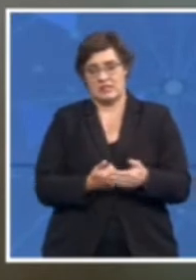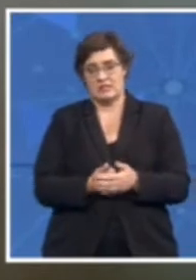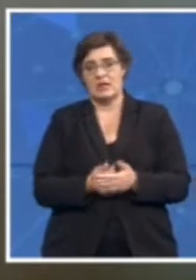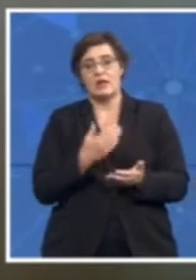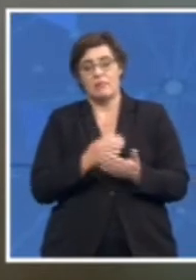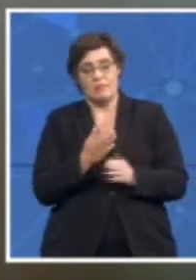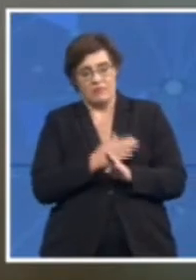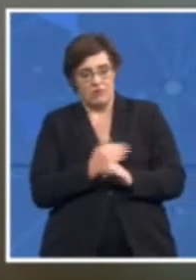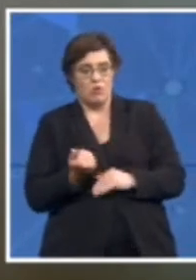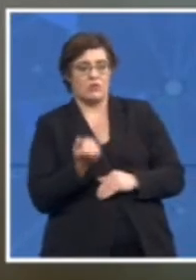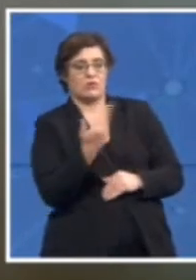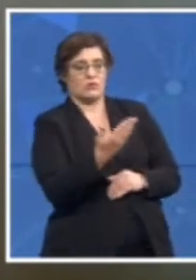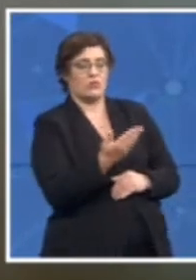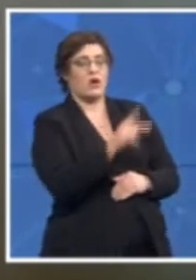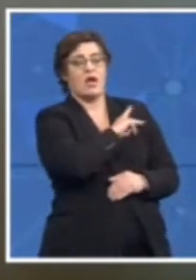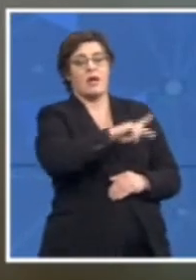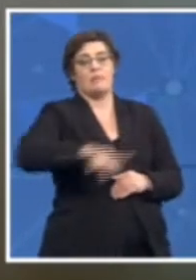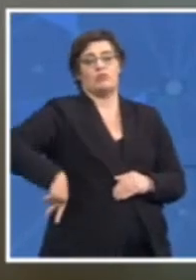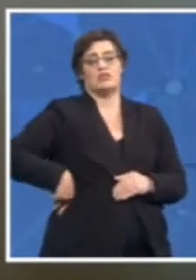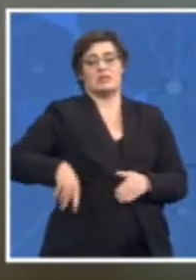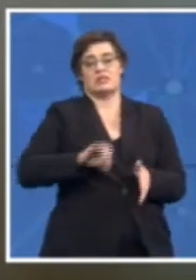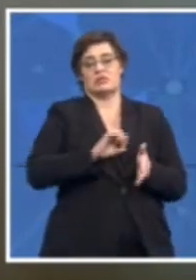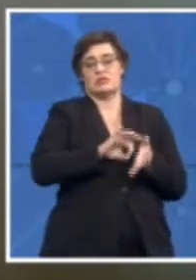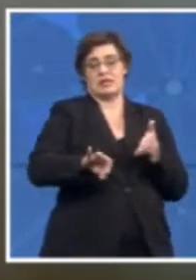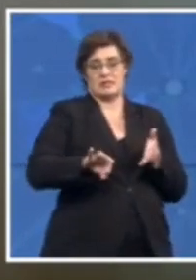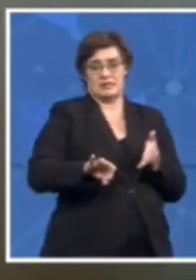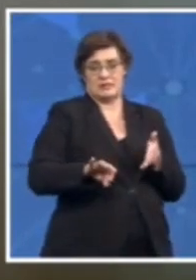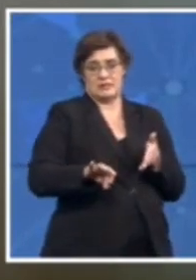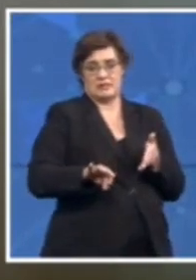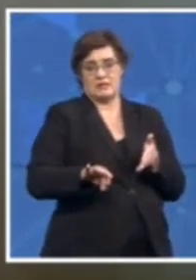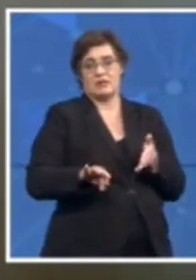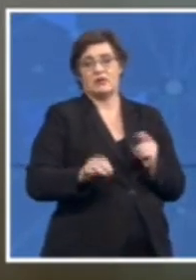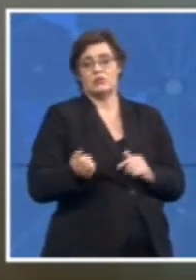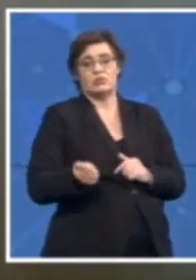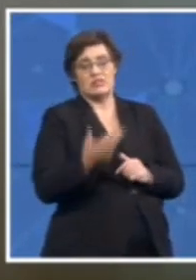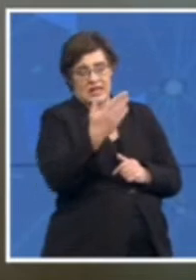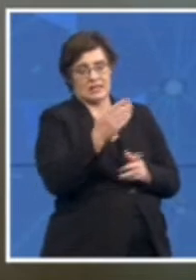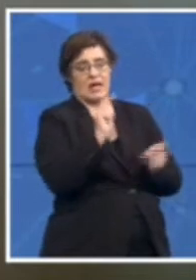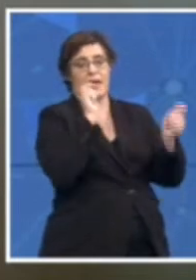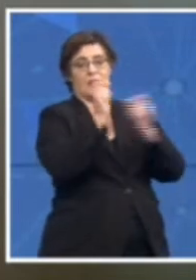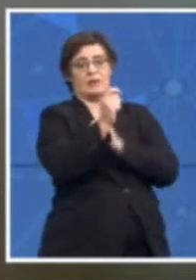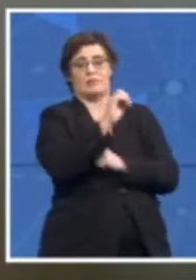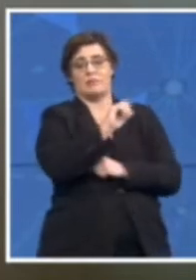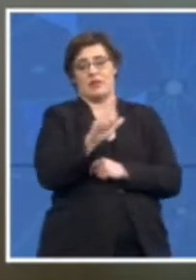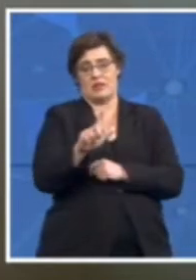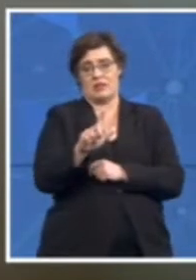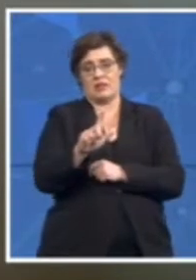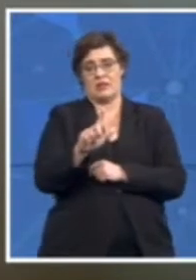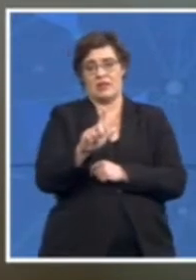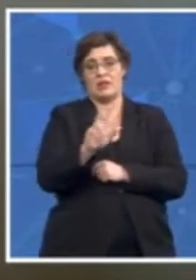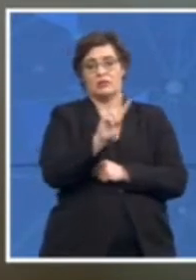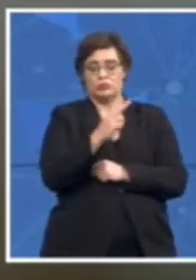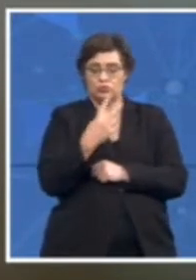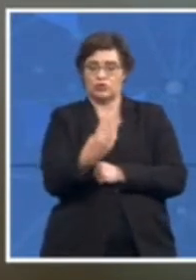assent to the amendment bill and turn it into an act. So